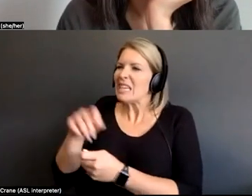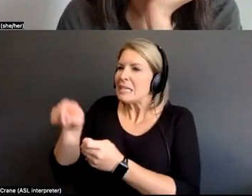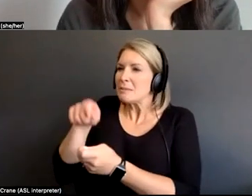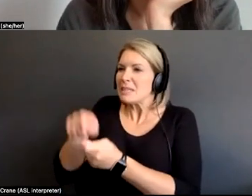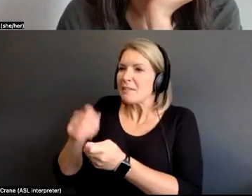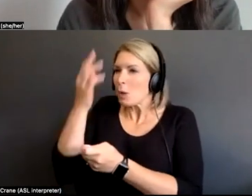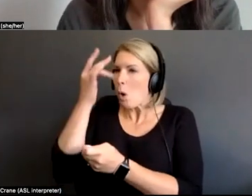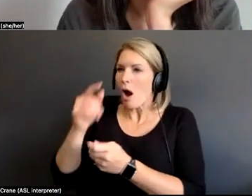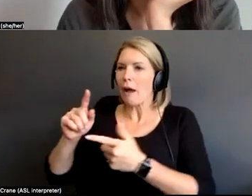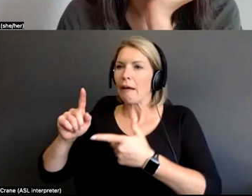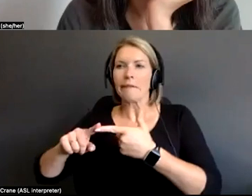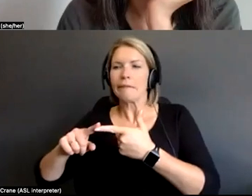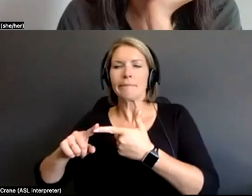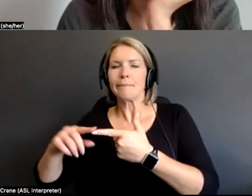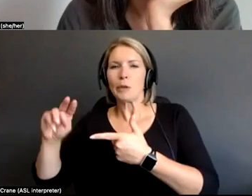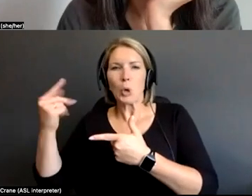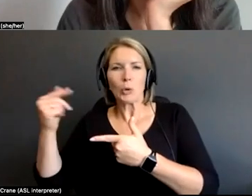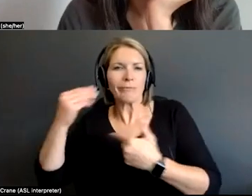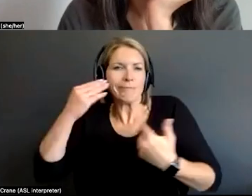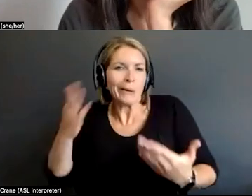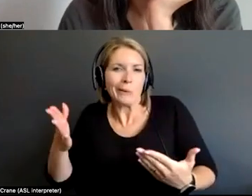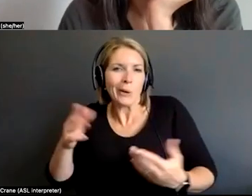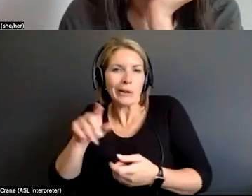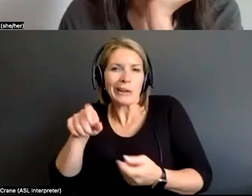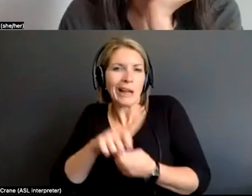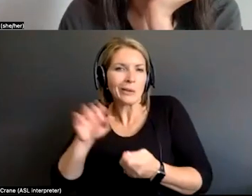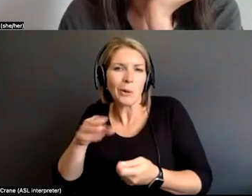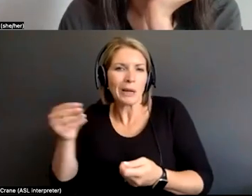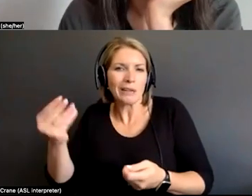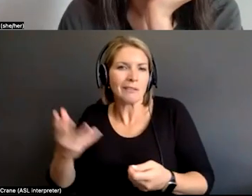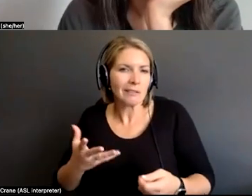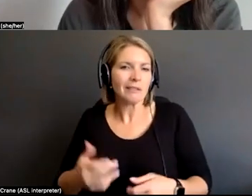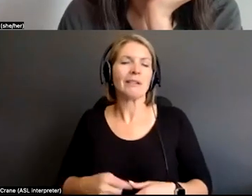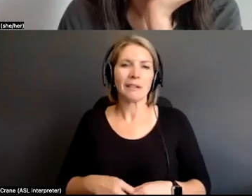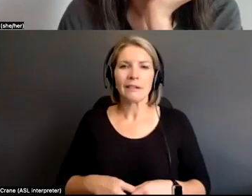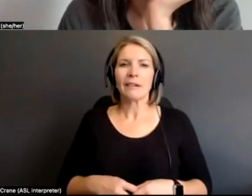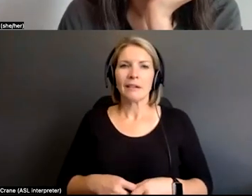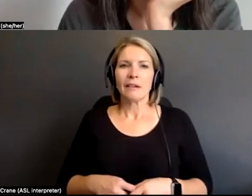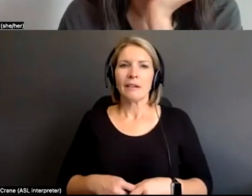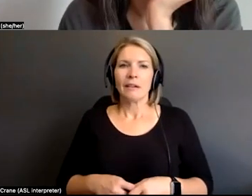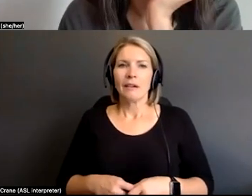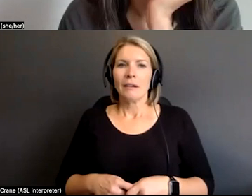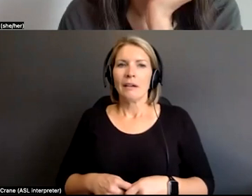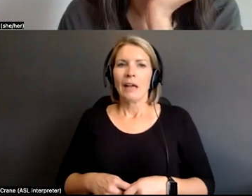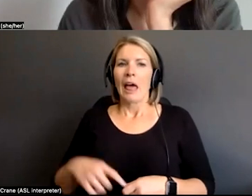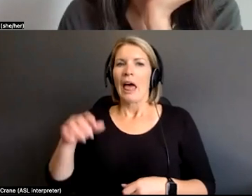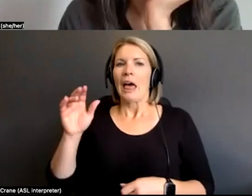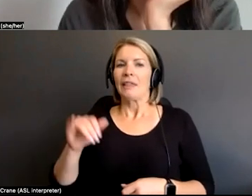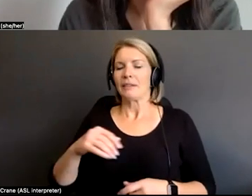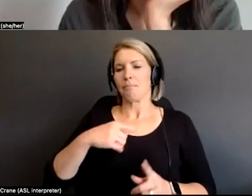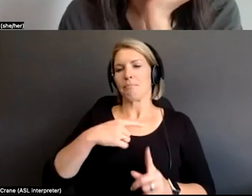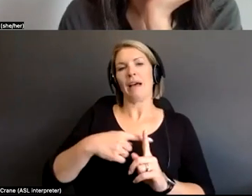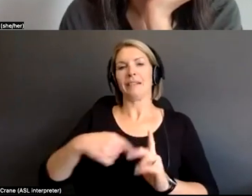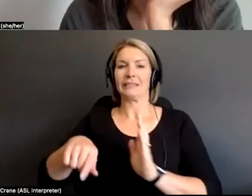deemed unsellable or whatever. I think that's one of the, I guess, the pros and the cons of being a freelancer, is